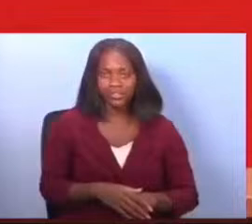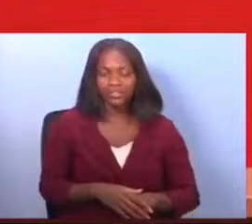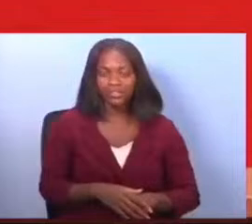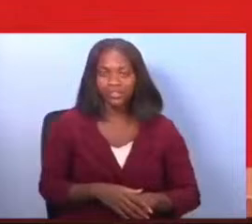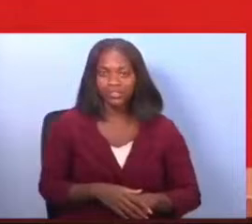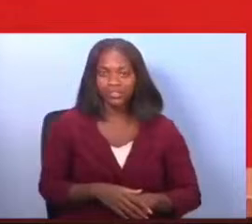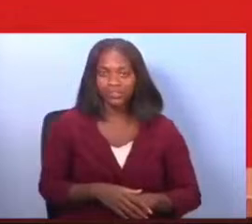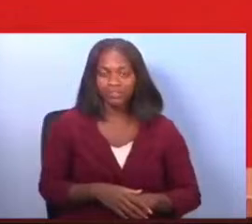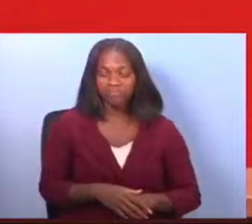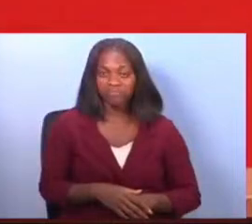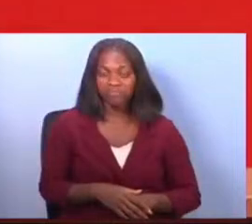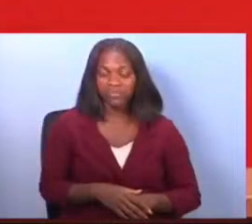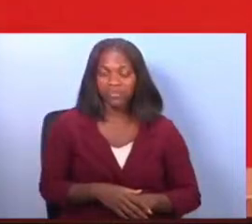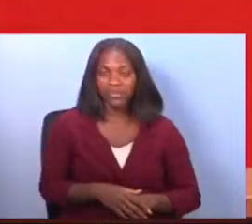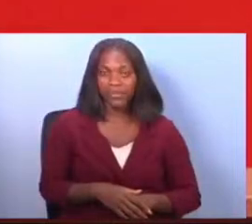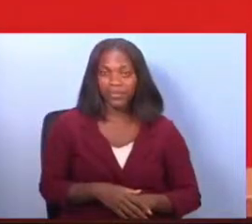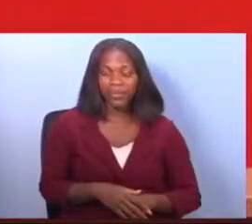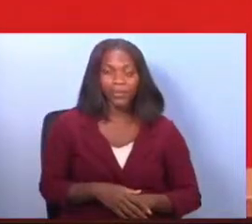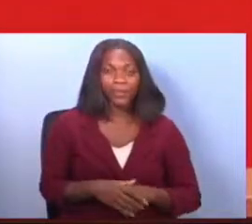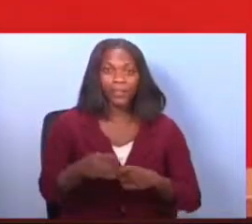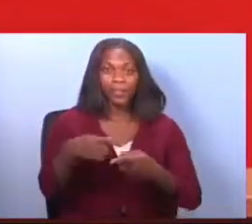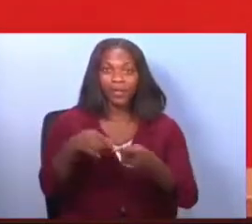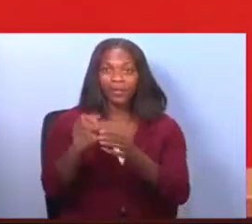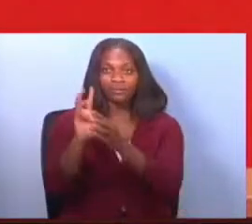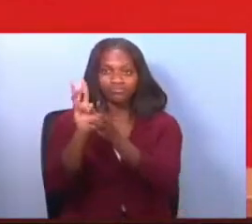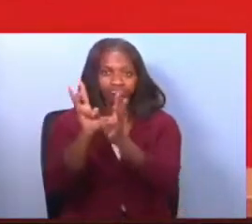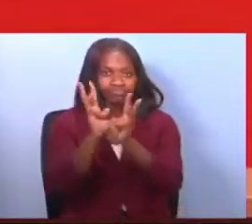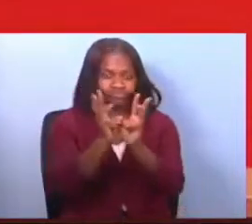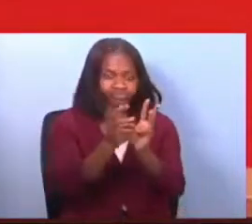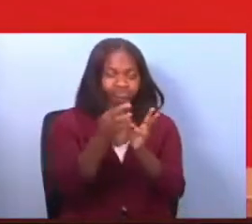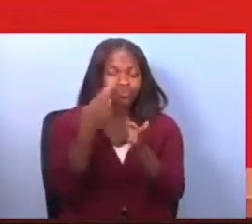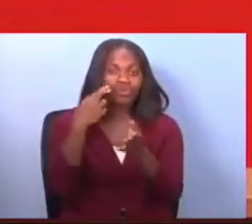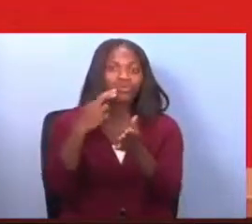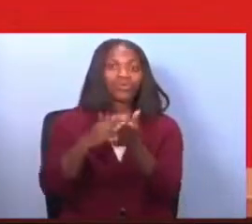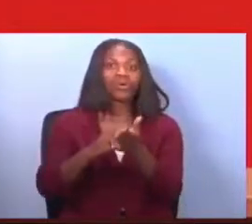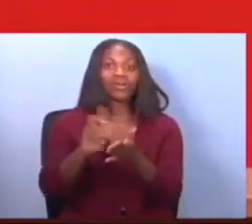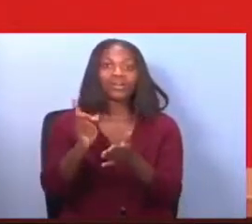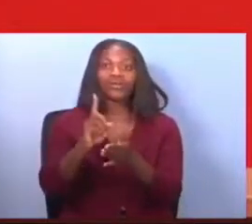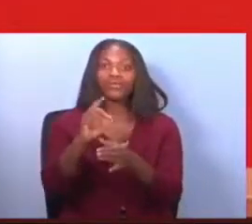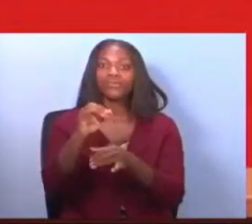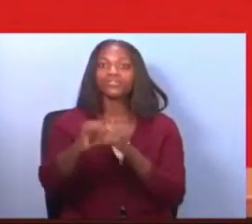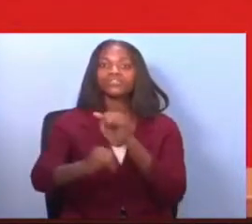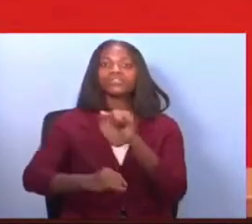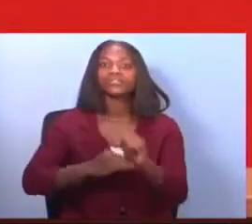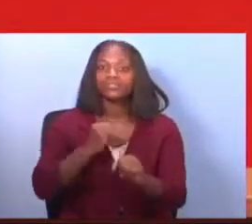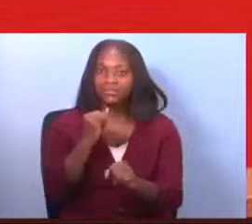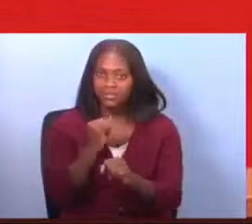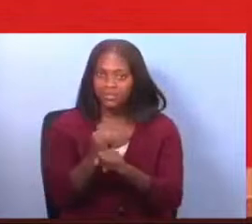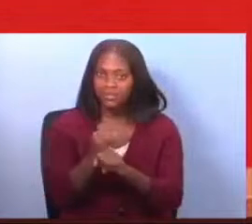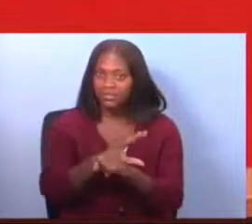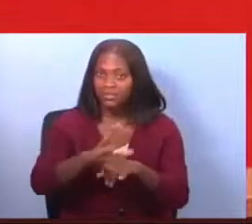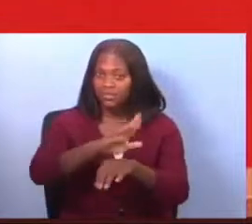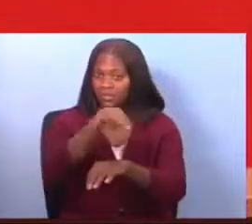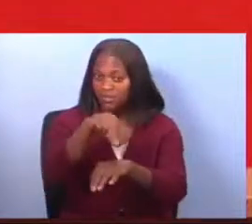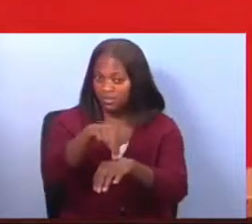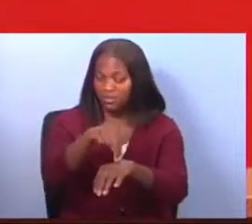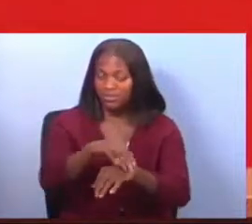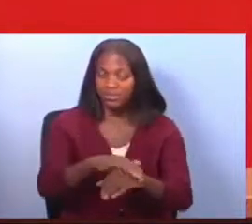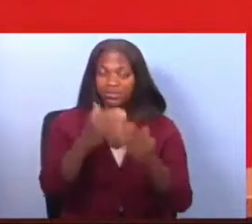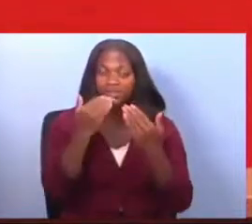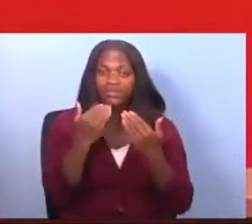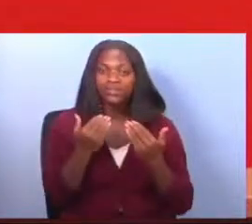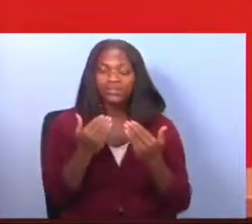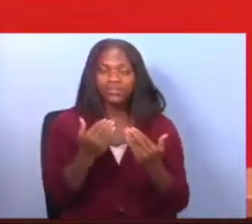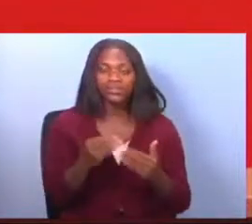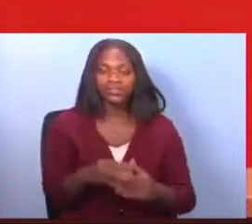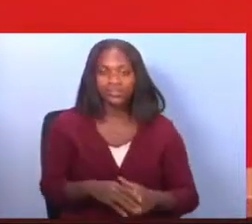to climate change is recognized nationally and internationally. Thank you very